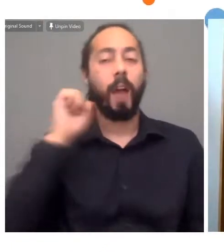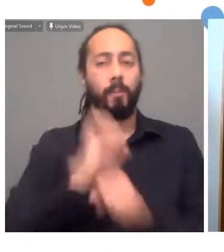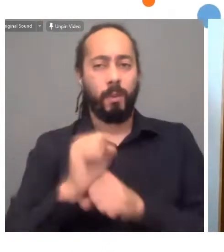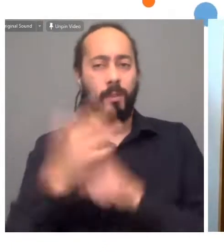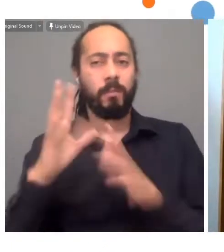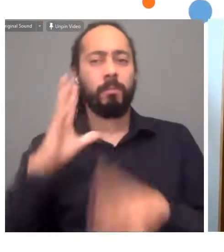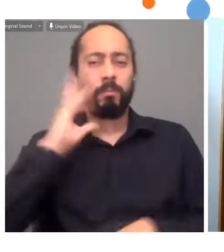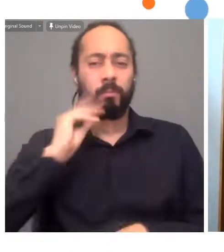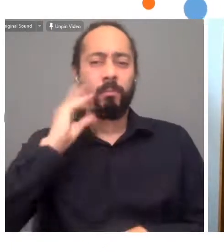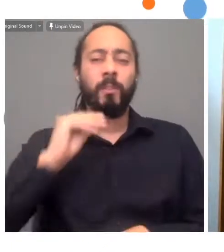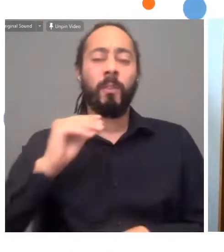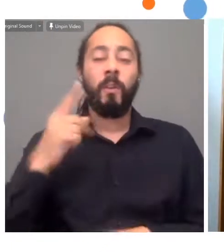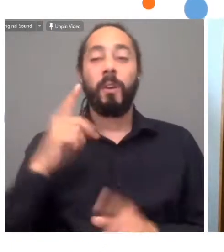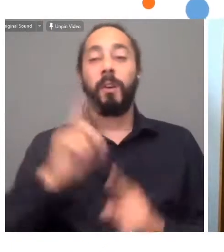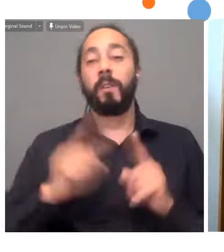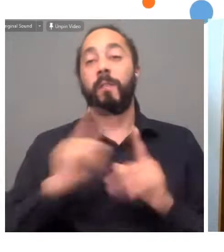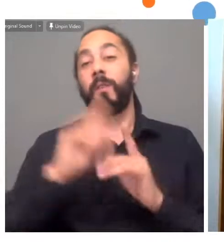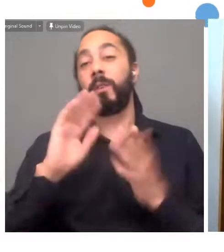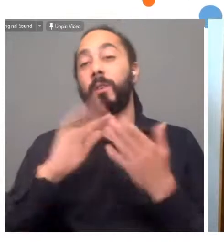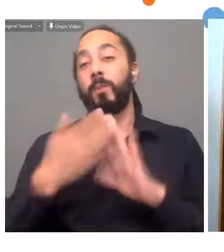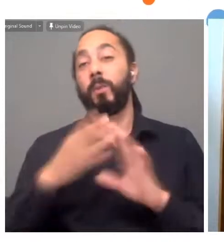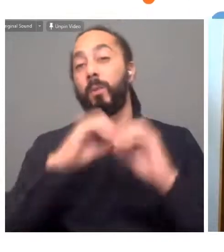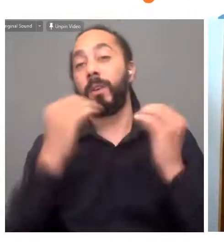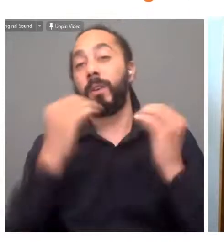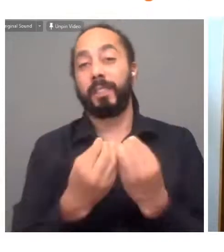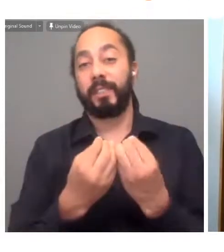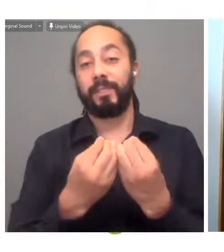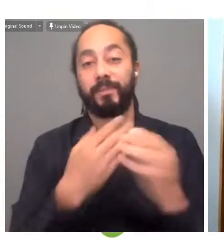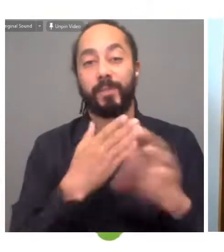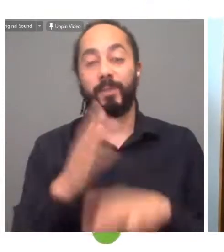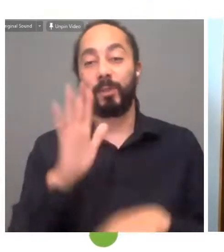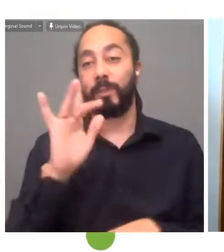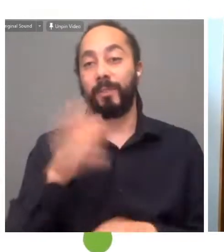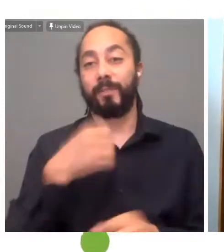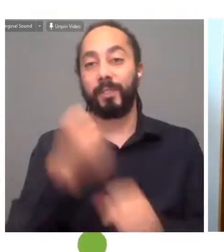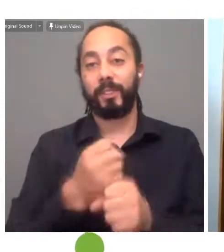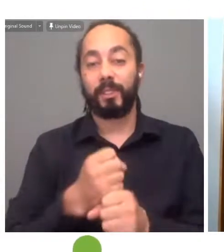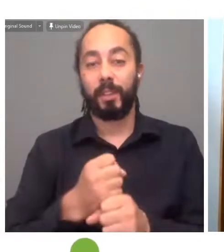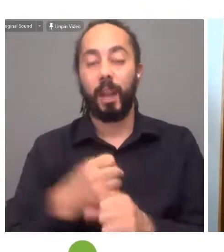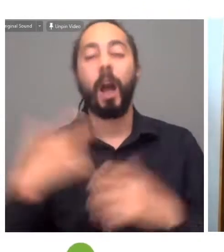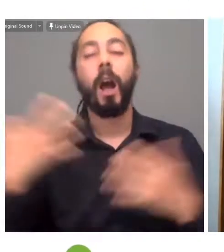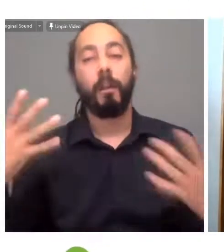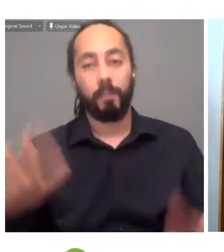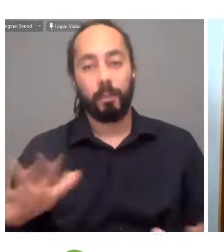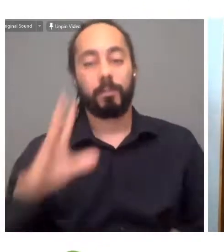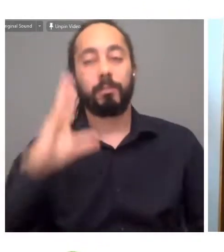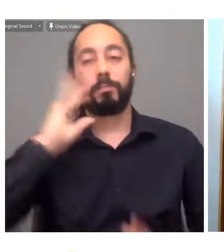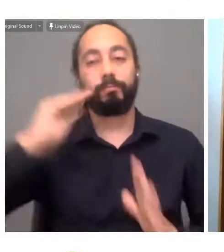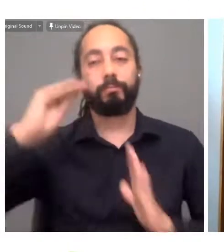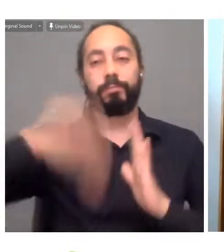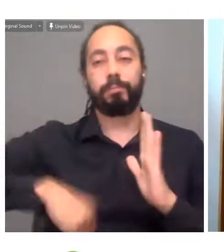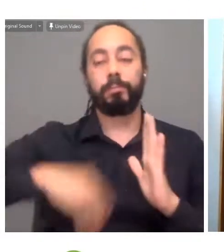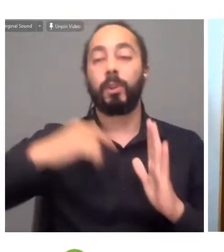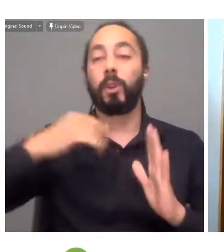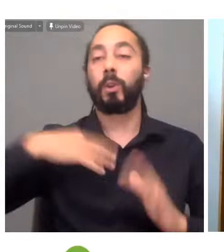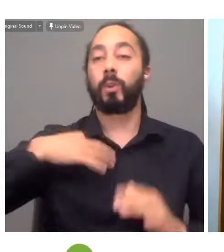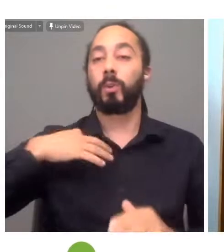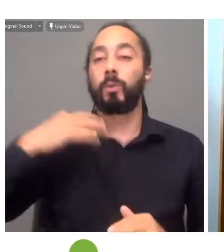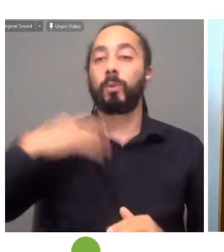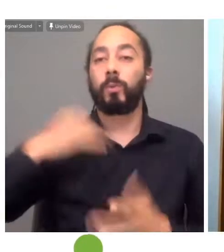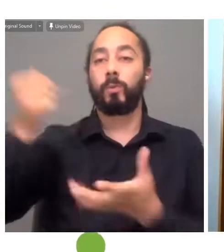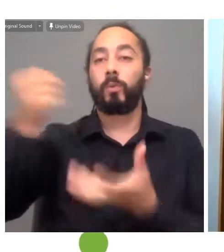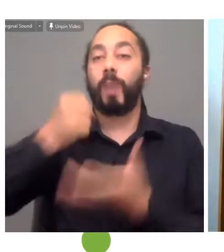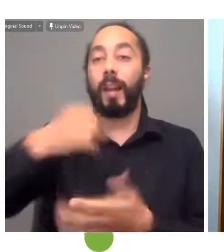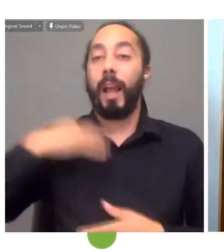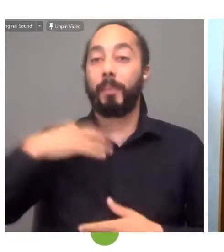for 25 years, I have filled in federal government grant application, not in the arts and culture sector, but